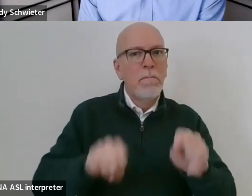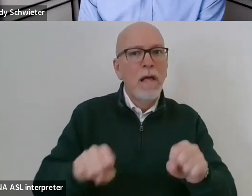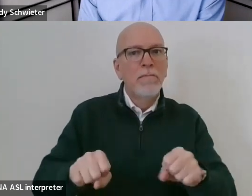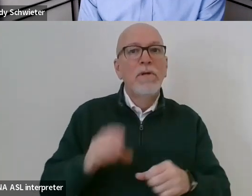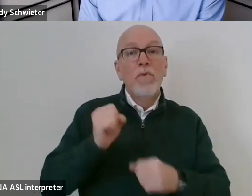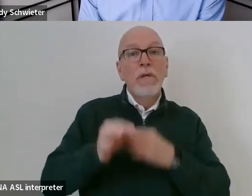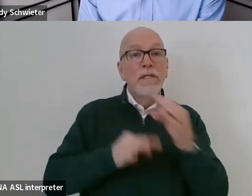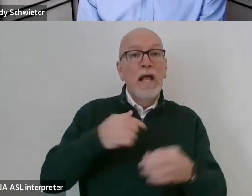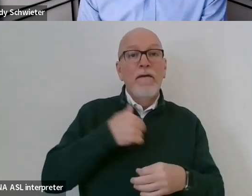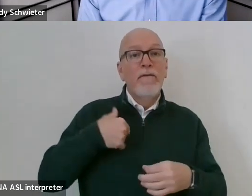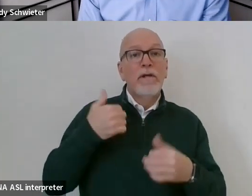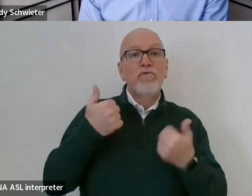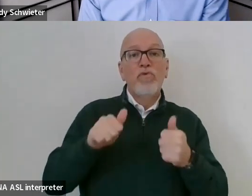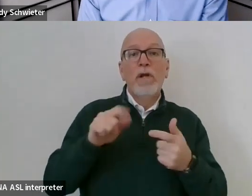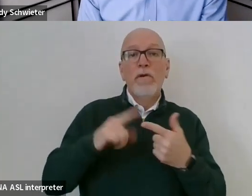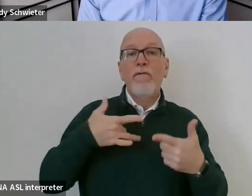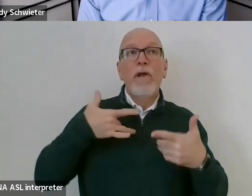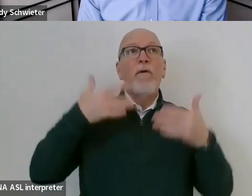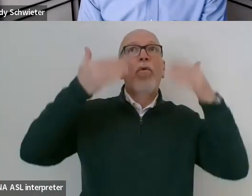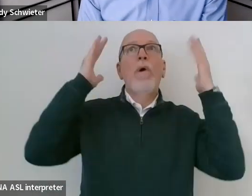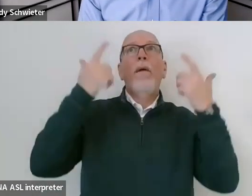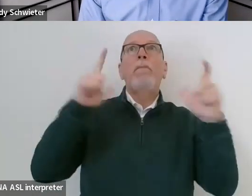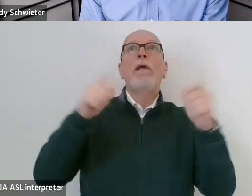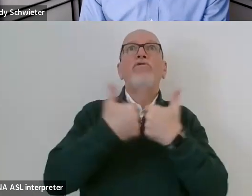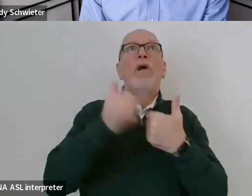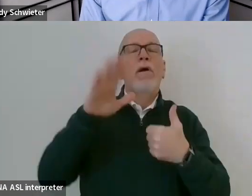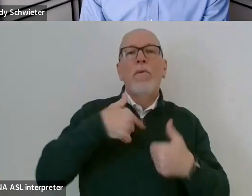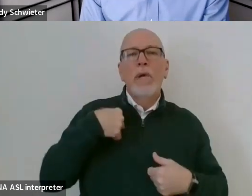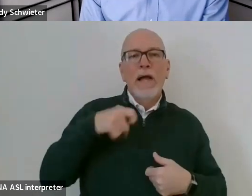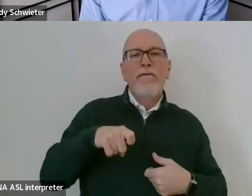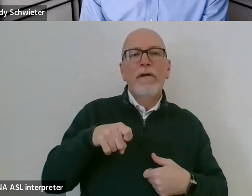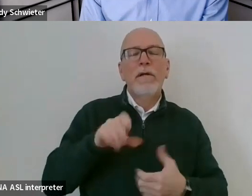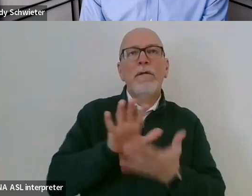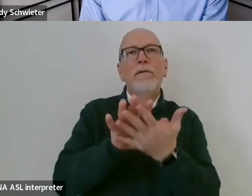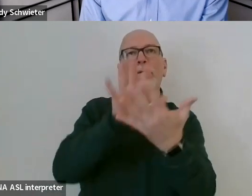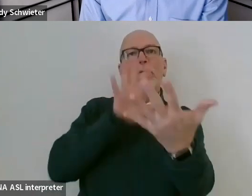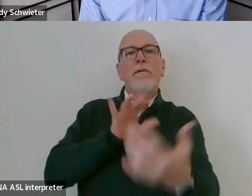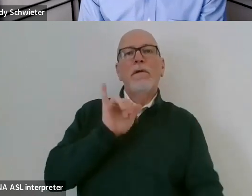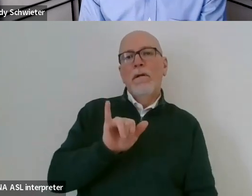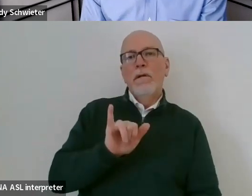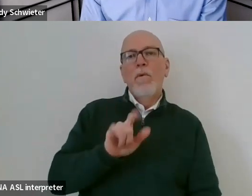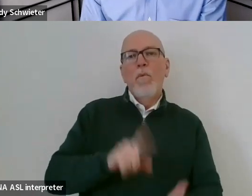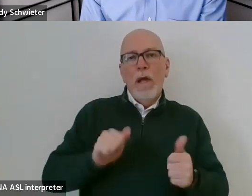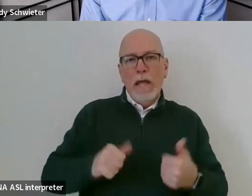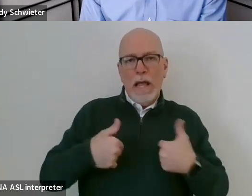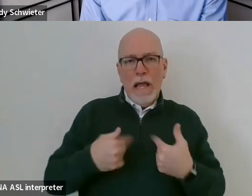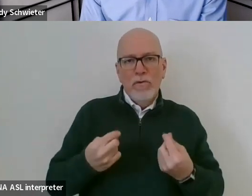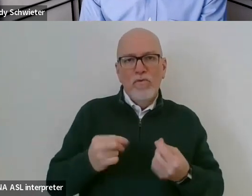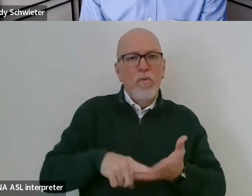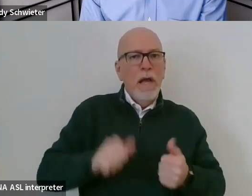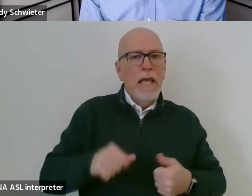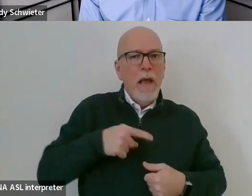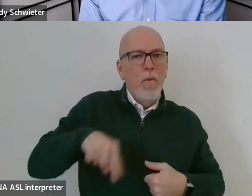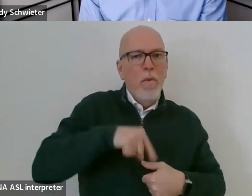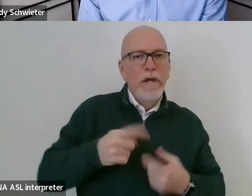us being overwhelmed by the size of the challenges, we have to take a step back and look and say, hey, what can I do? What can we do in our